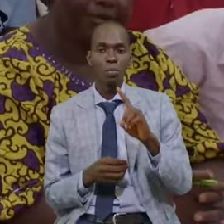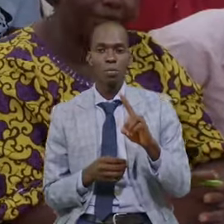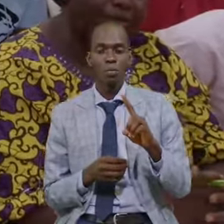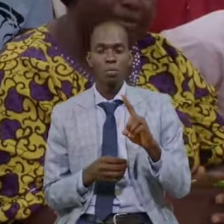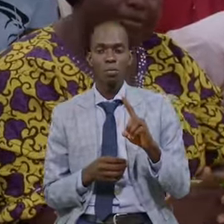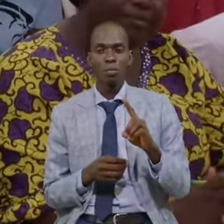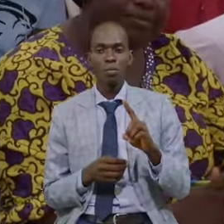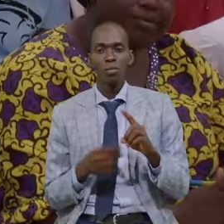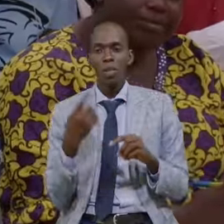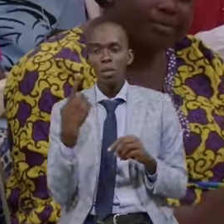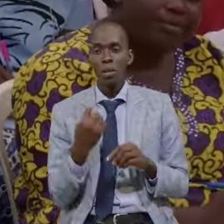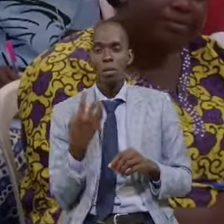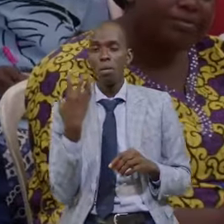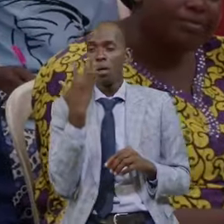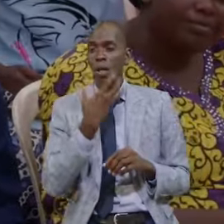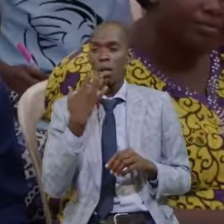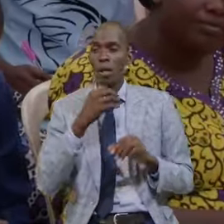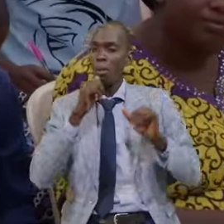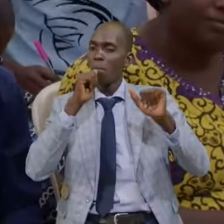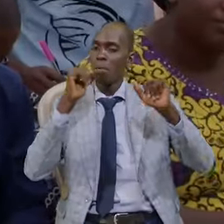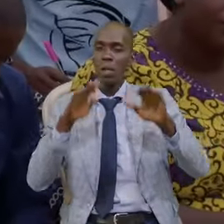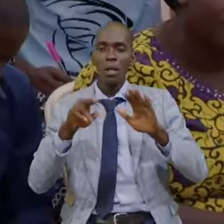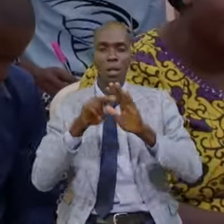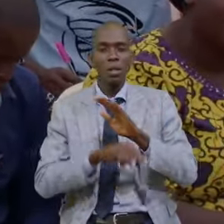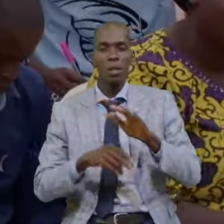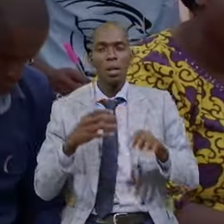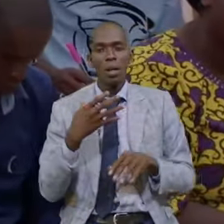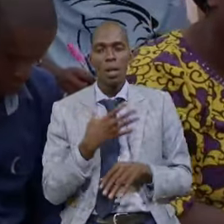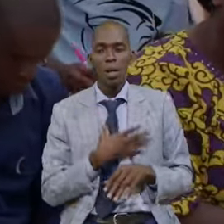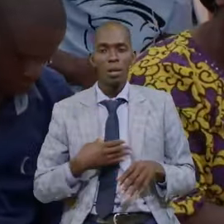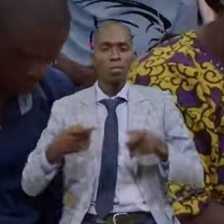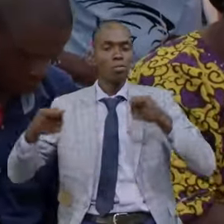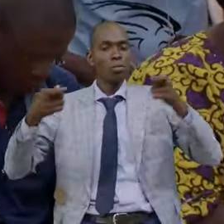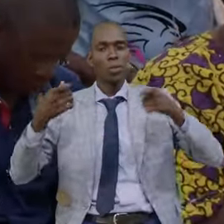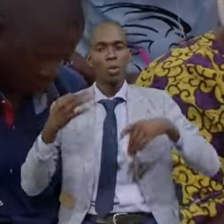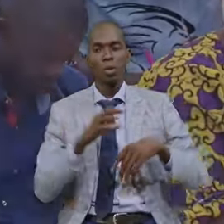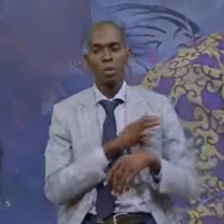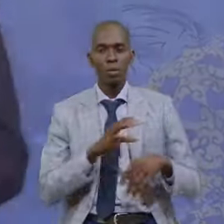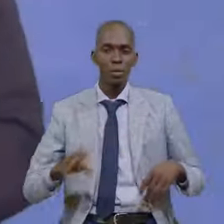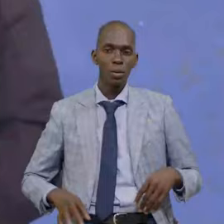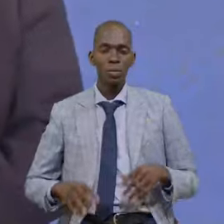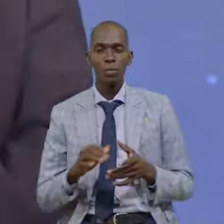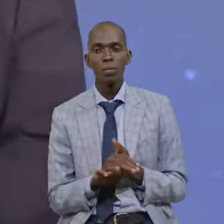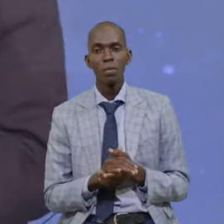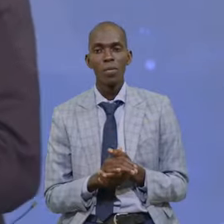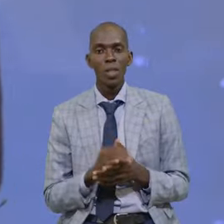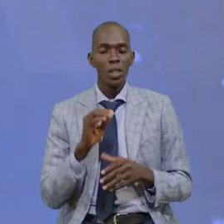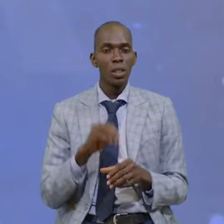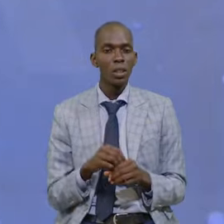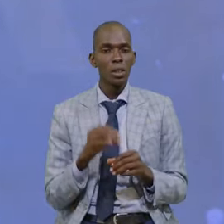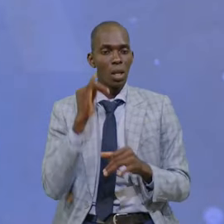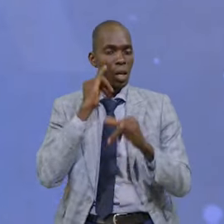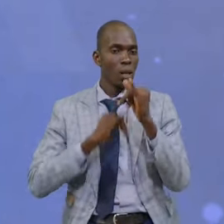at the amazing blessedness of the supremacy of Christ. It says in Isaiah